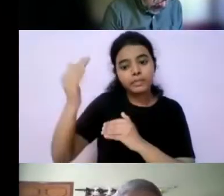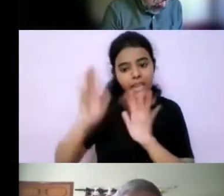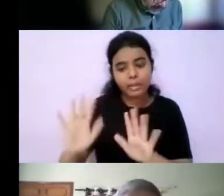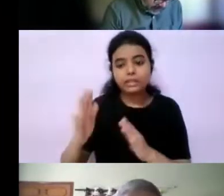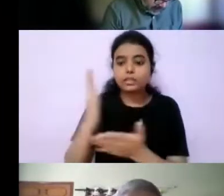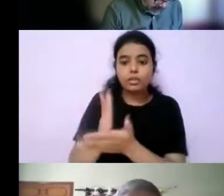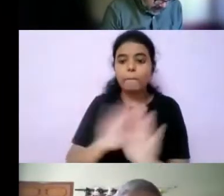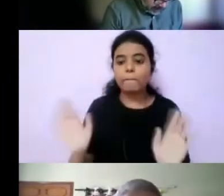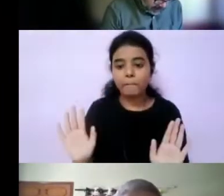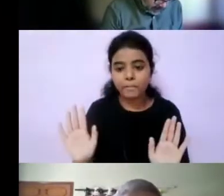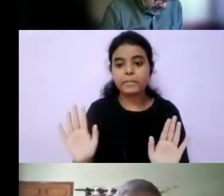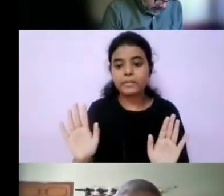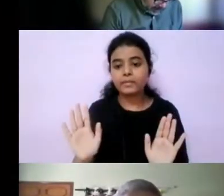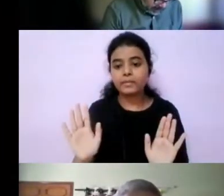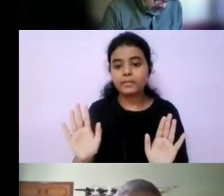more.